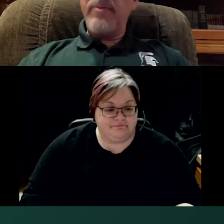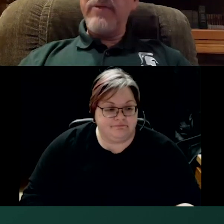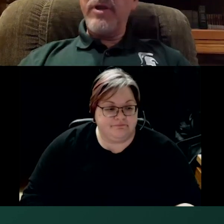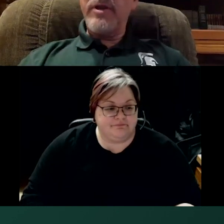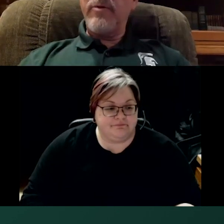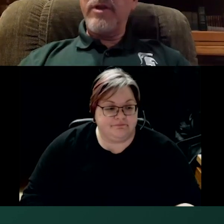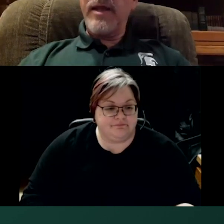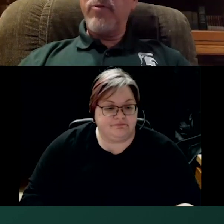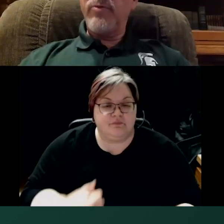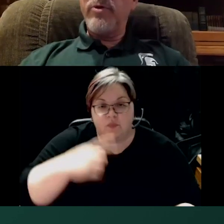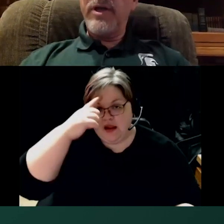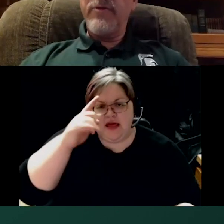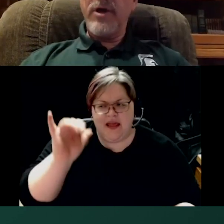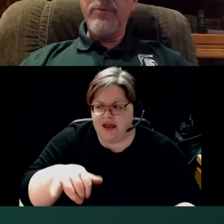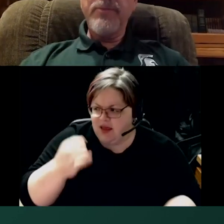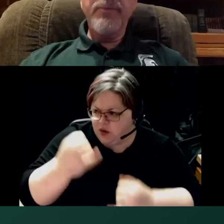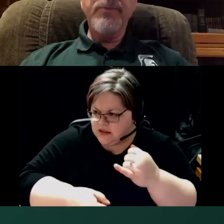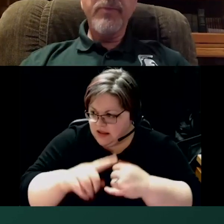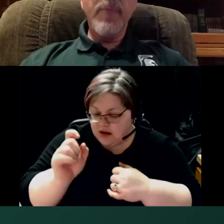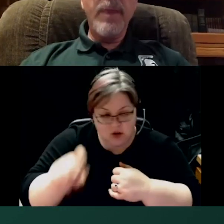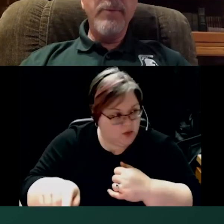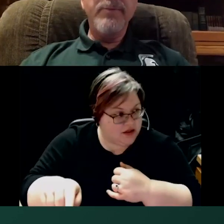So I believe you said that was the last one we would take for now.